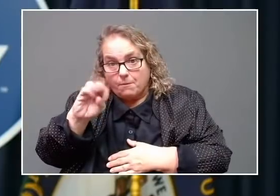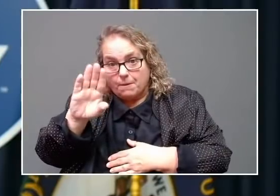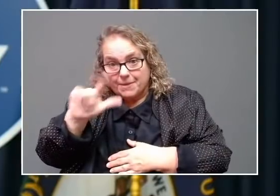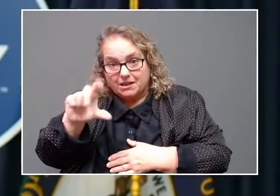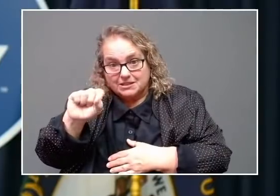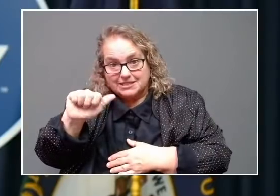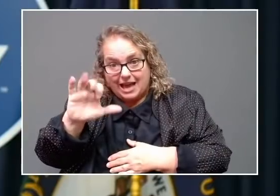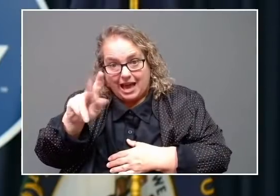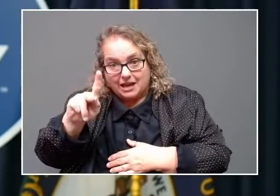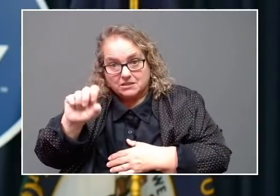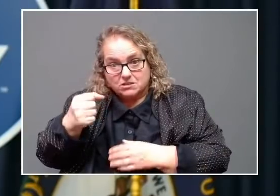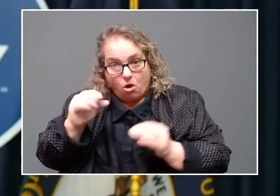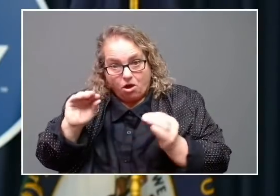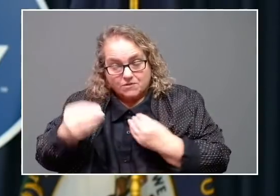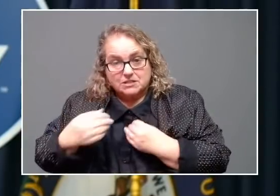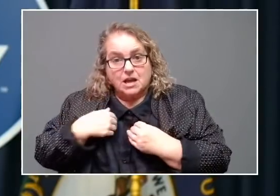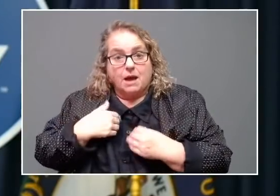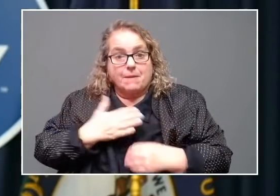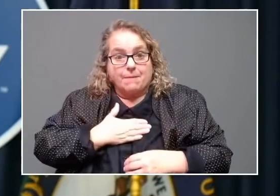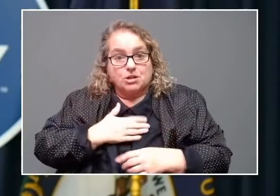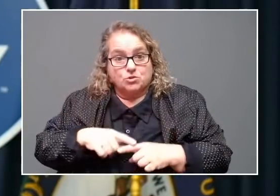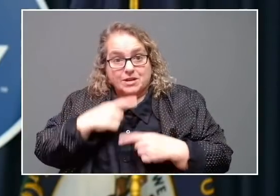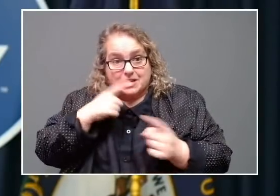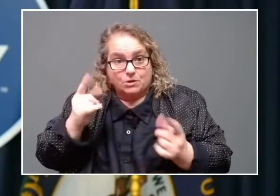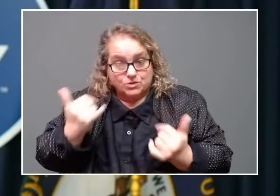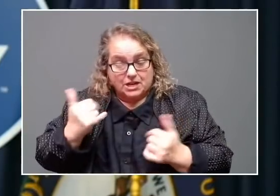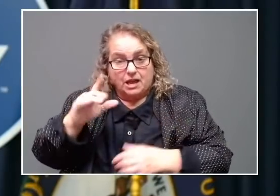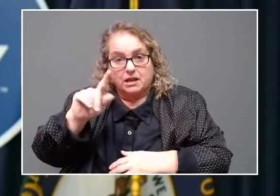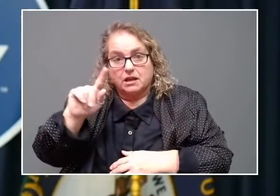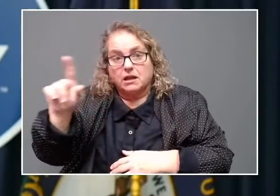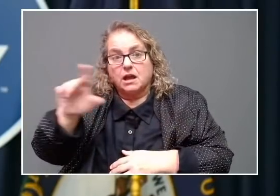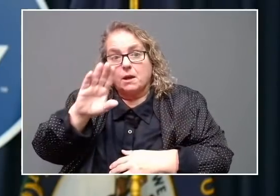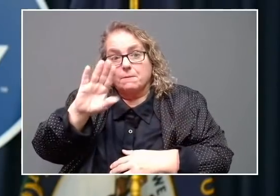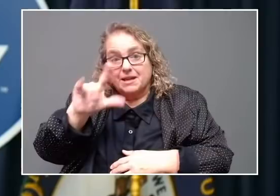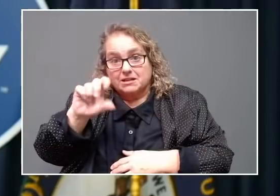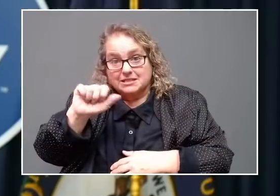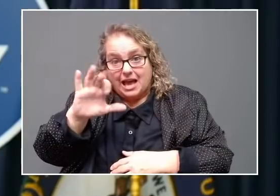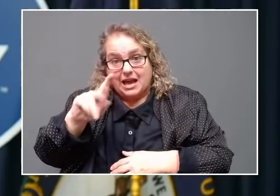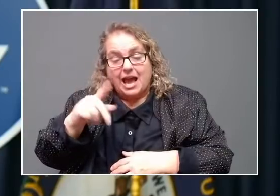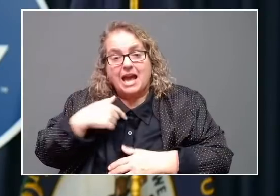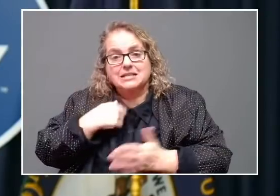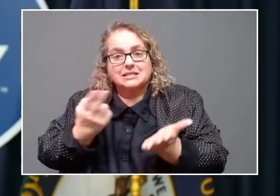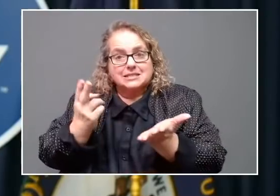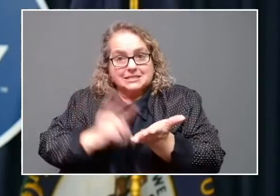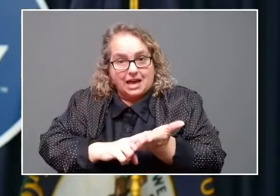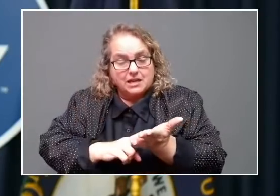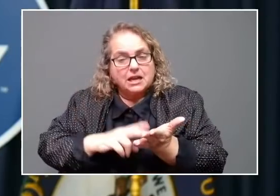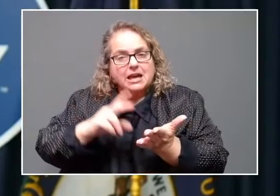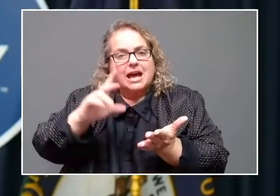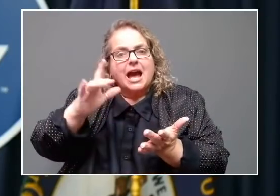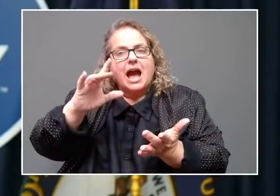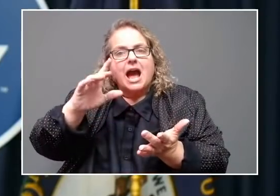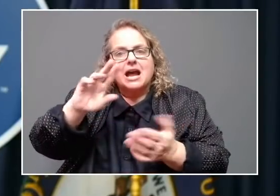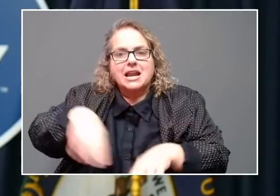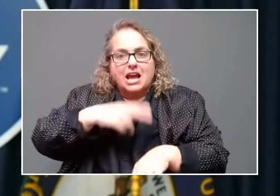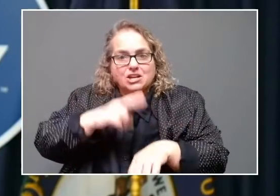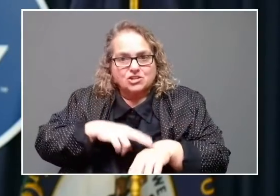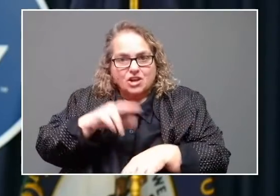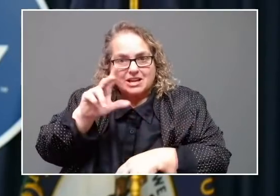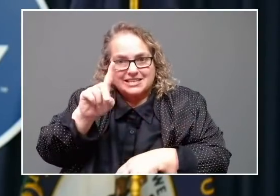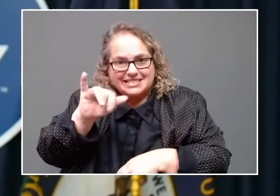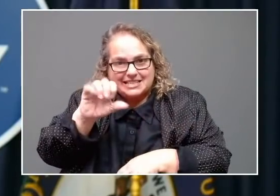today that Secretary Vilsack has signed a secretarial disaster designation for the following counties: Adair,